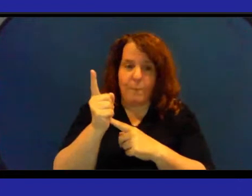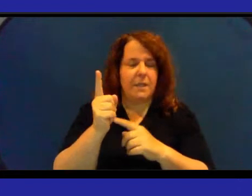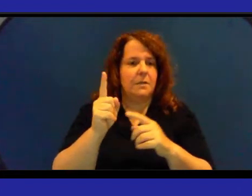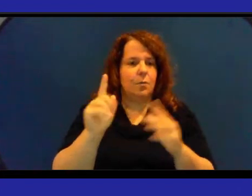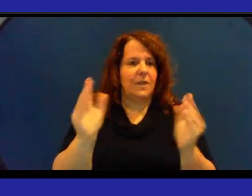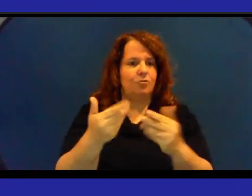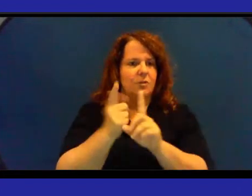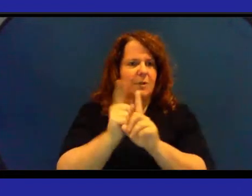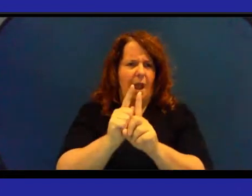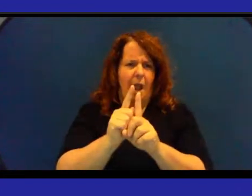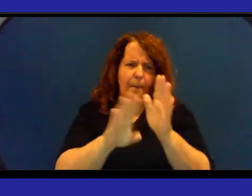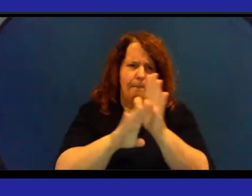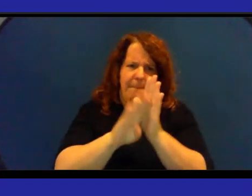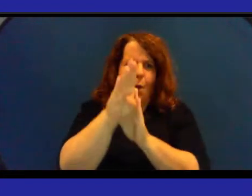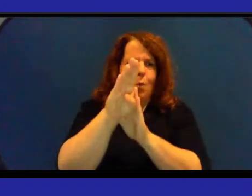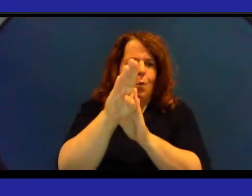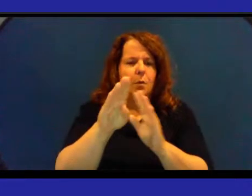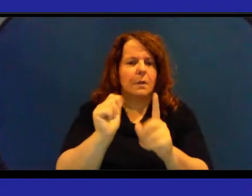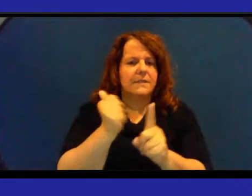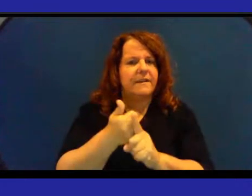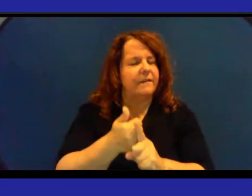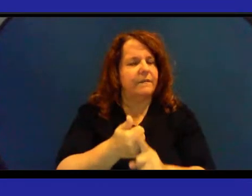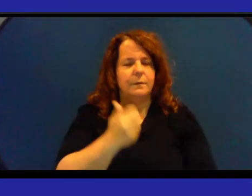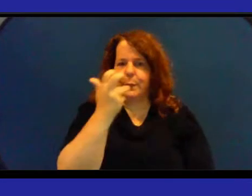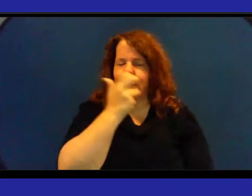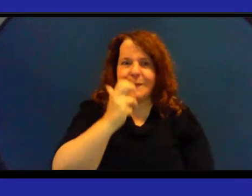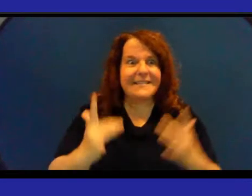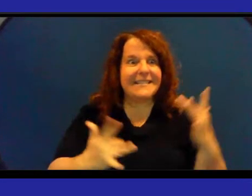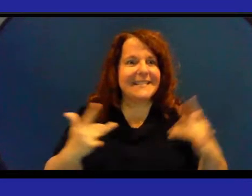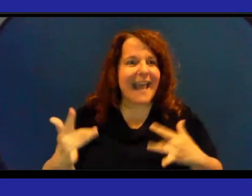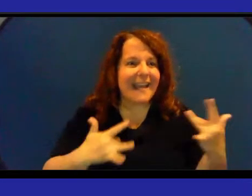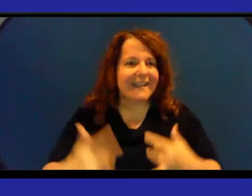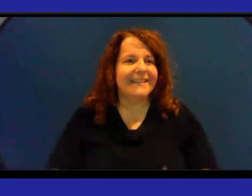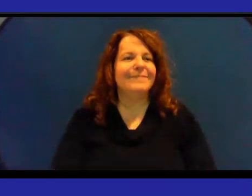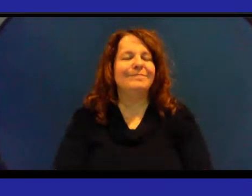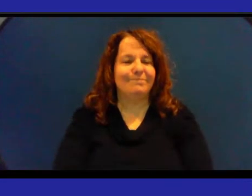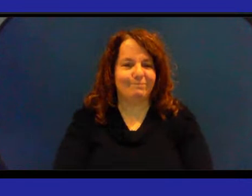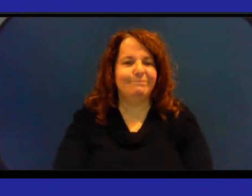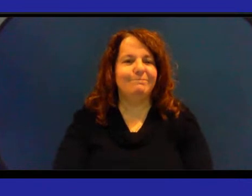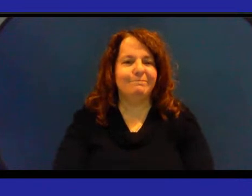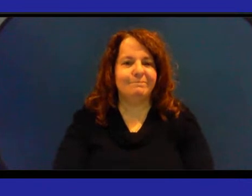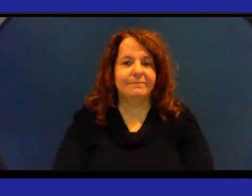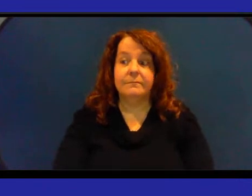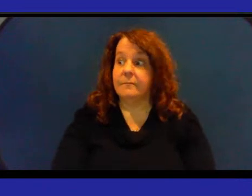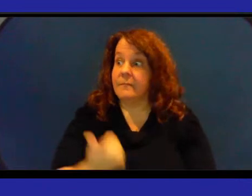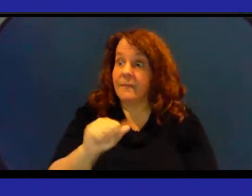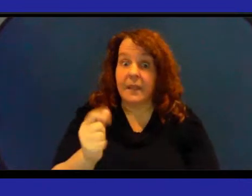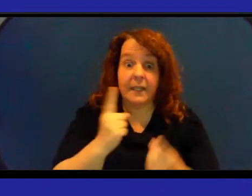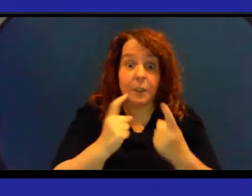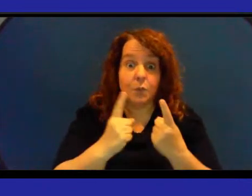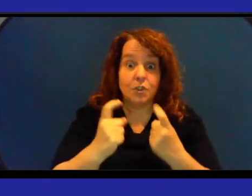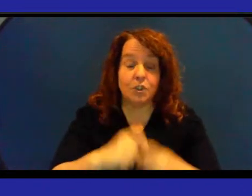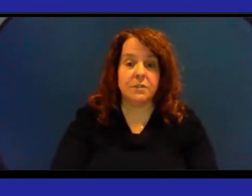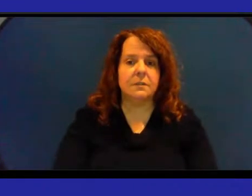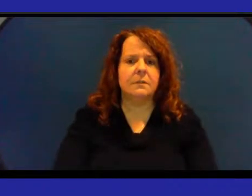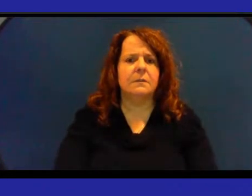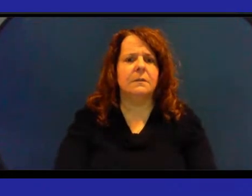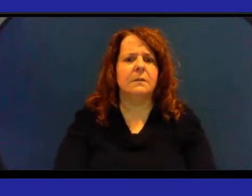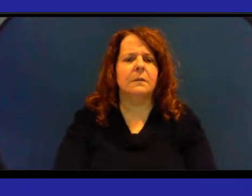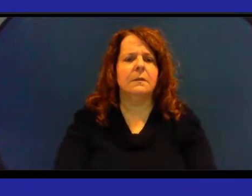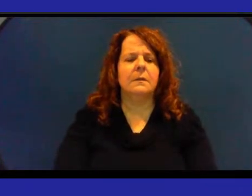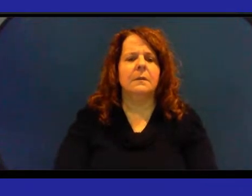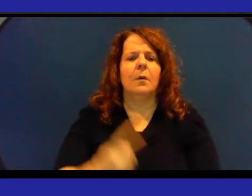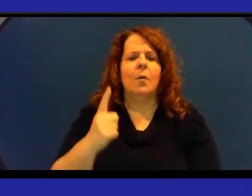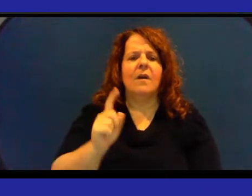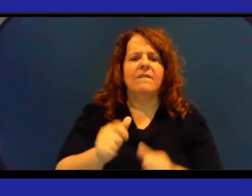just taken off on its own. That's exciting. Thank you. It is exciting. Thank you. Any question? I just follow up on